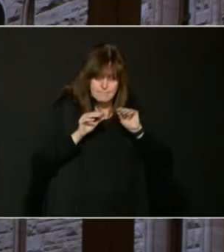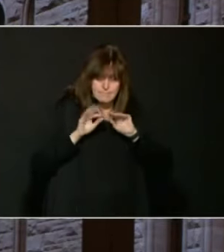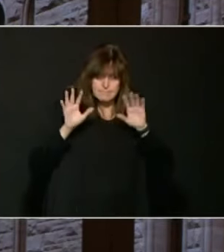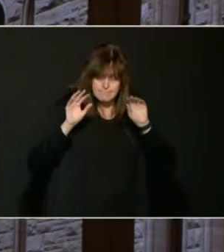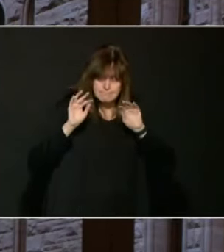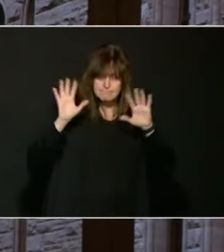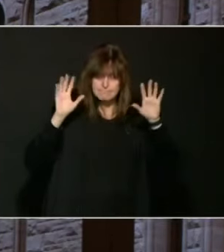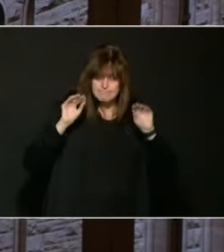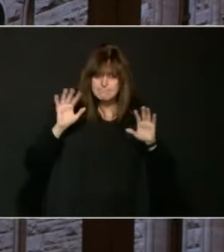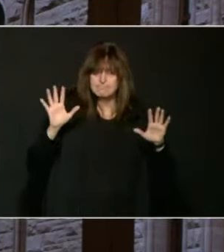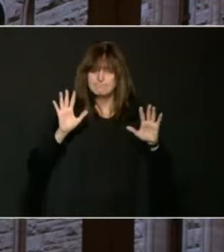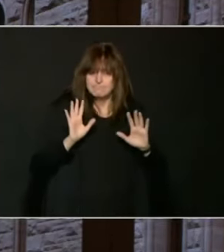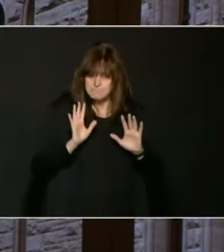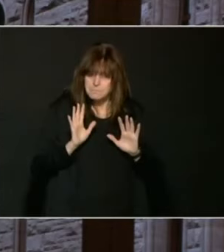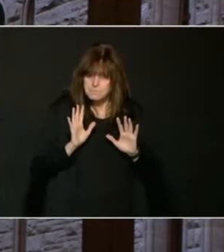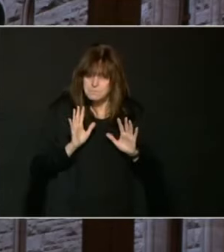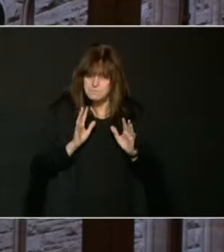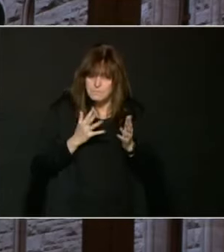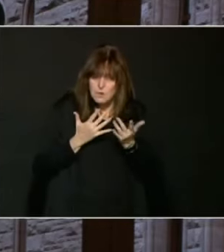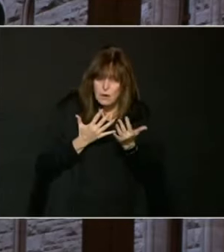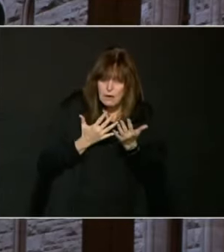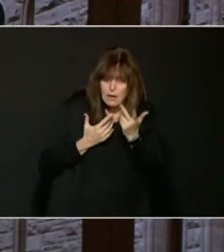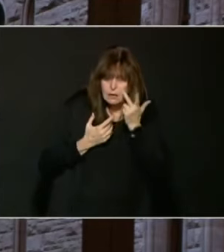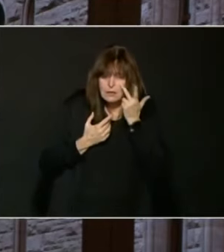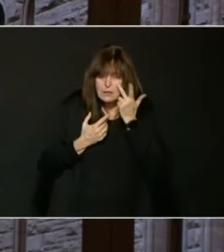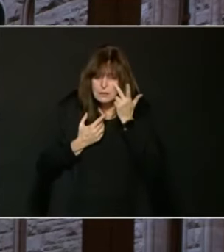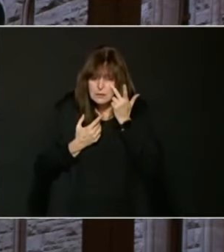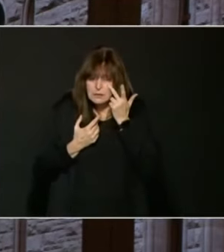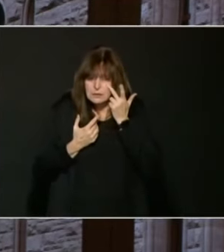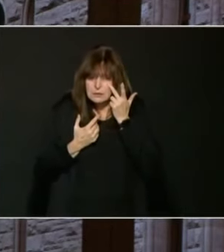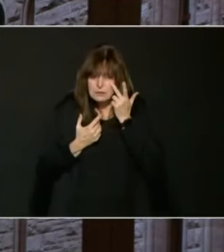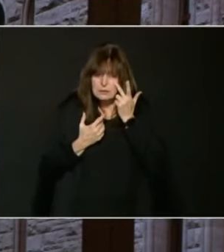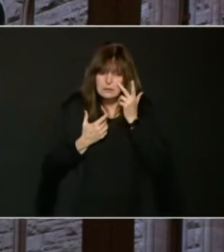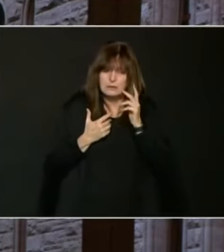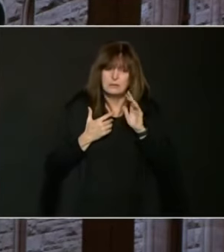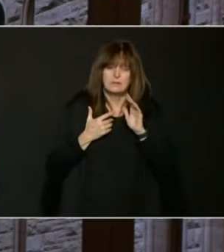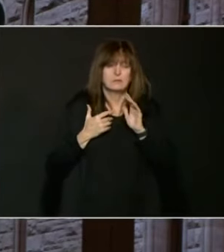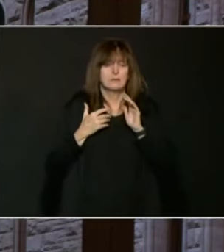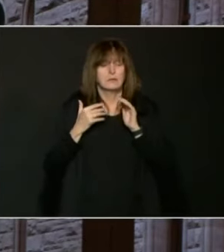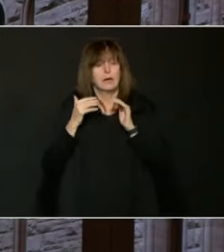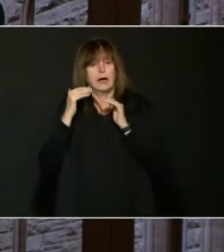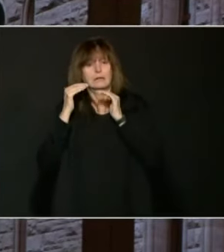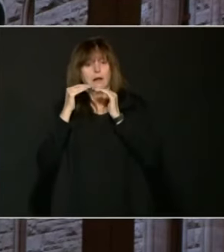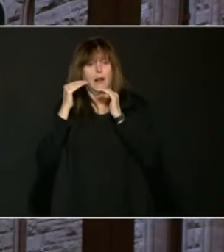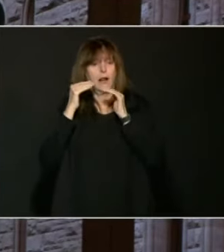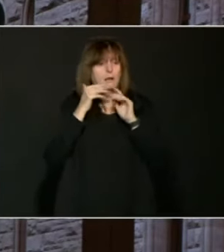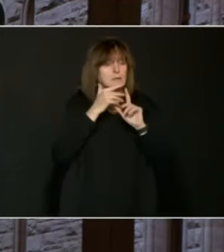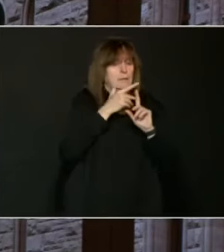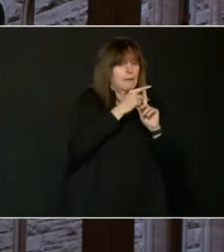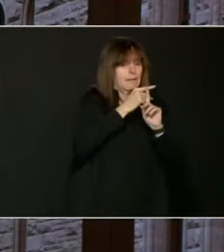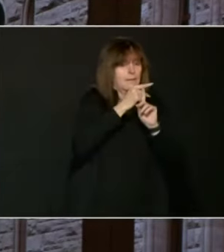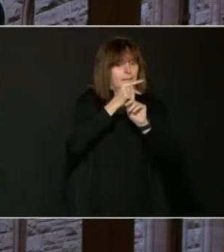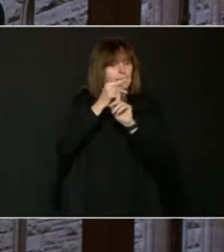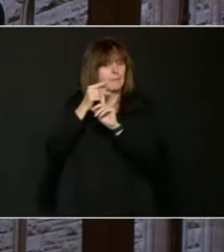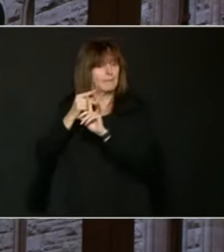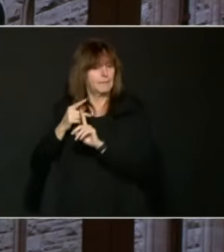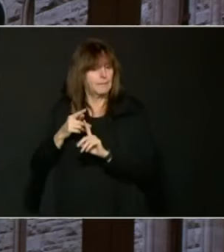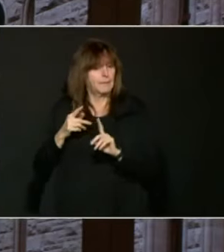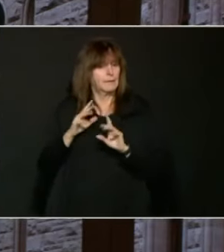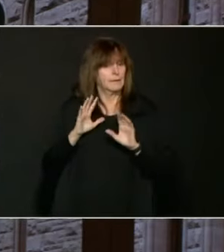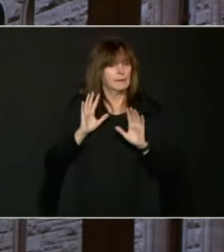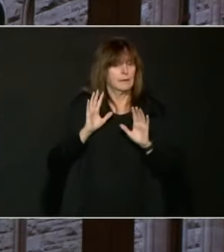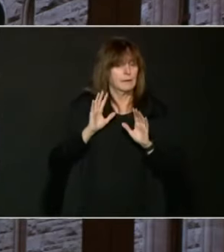we're waiting to see, especially if we get the adult population done, if some companies will be moving towards, and they're doing some